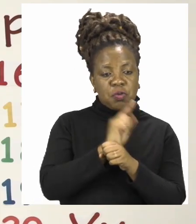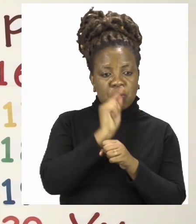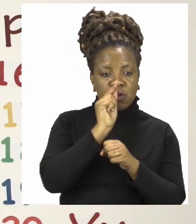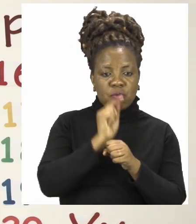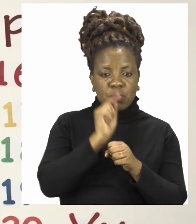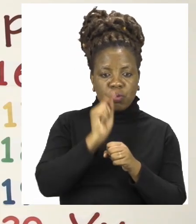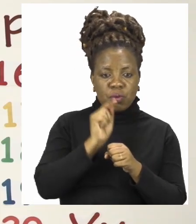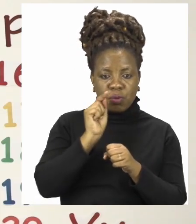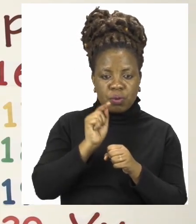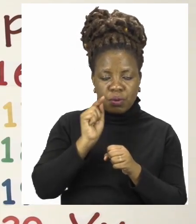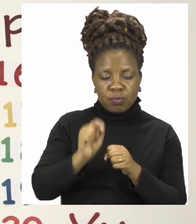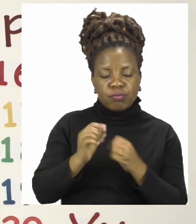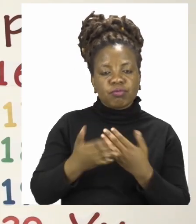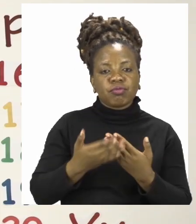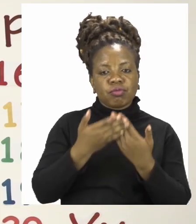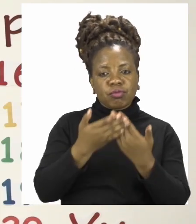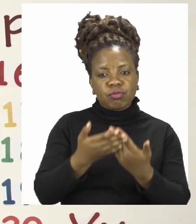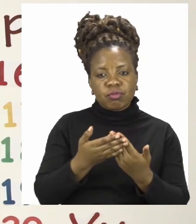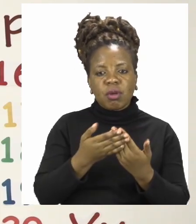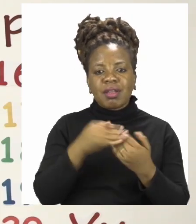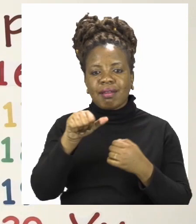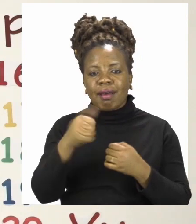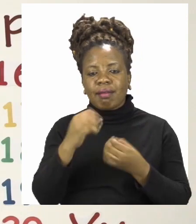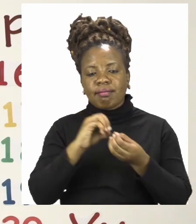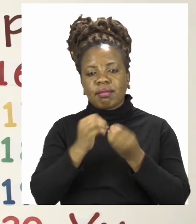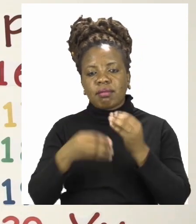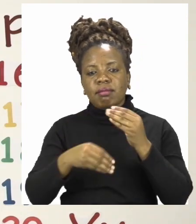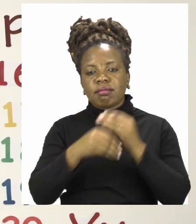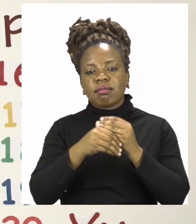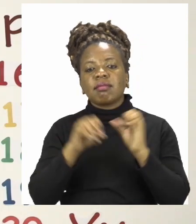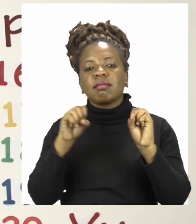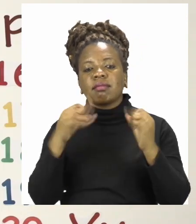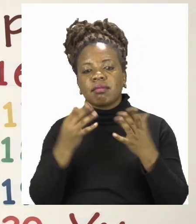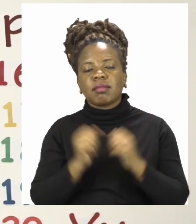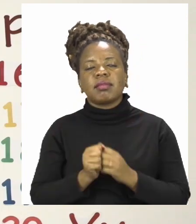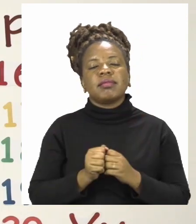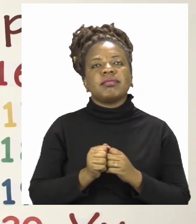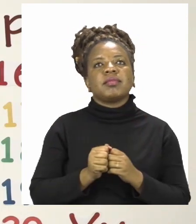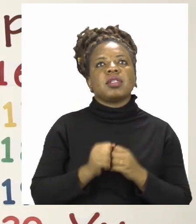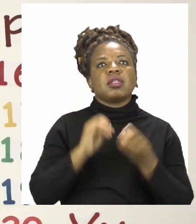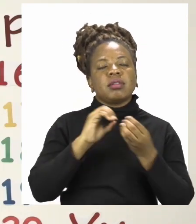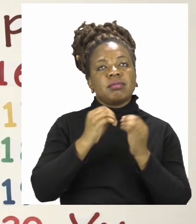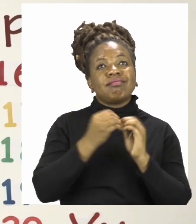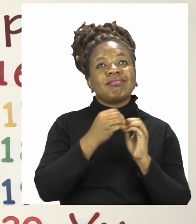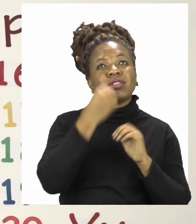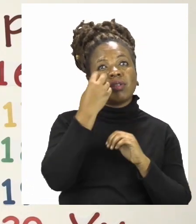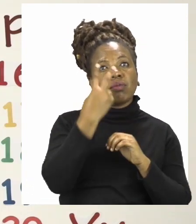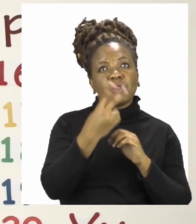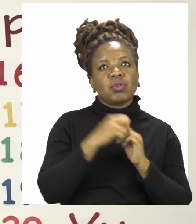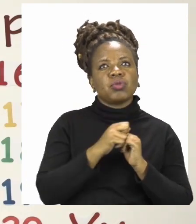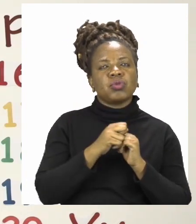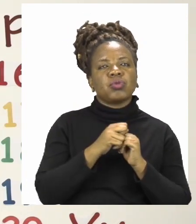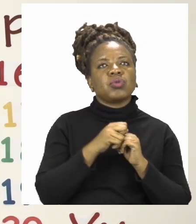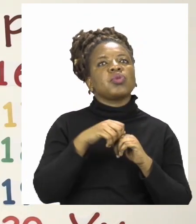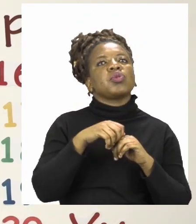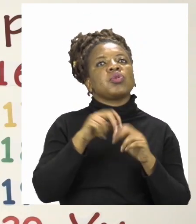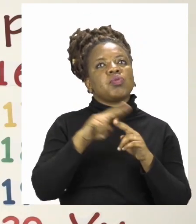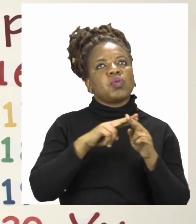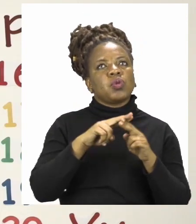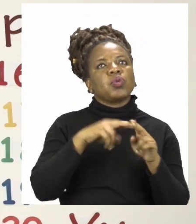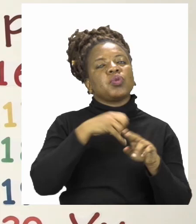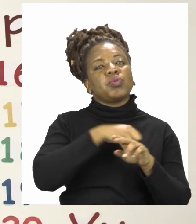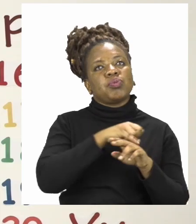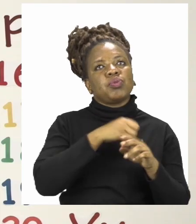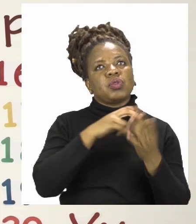next number. Don't forget to use value or place value for number 2. And for number 3, don't forget to cross out the